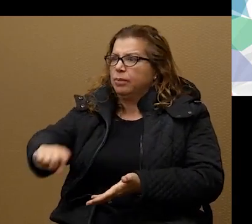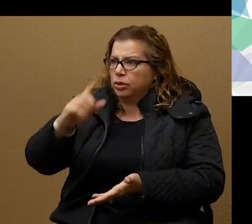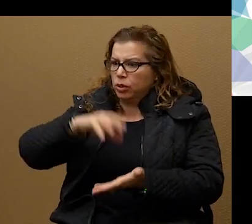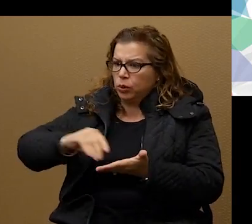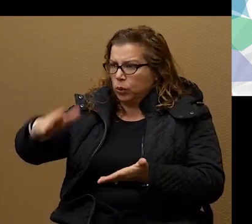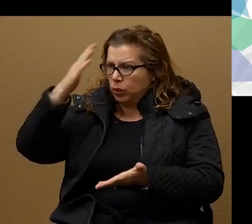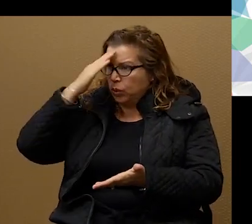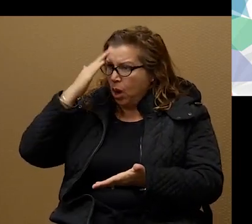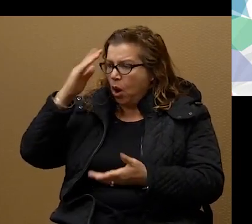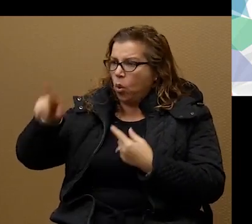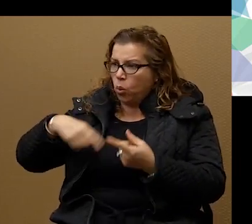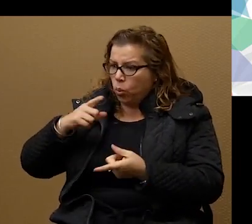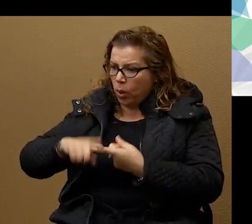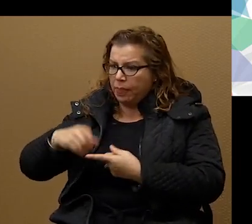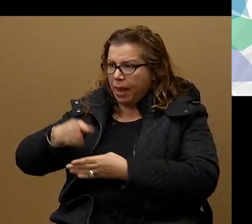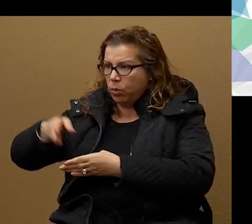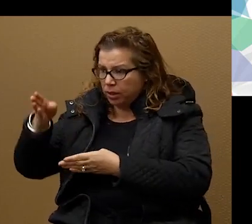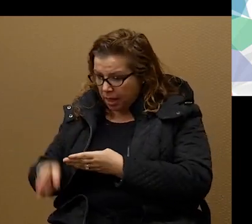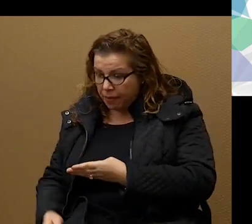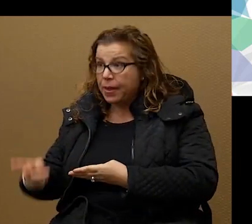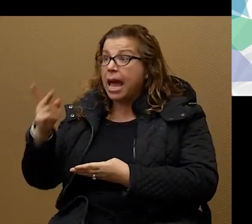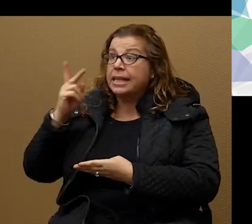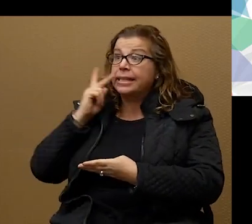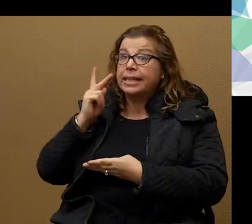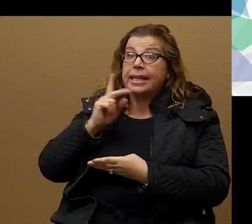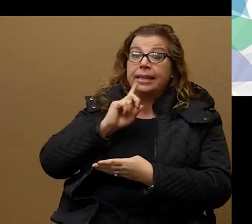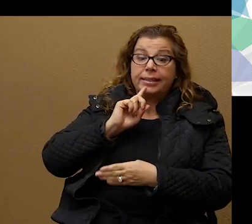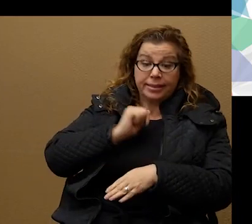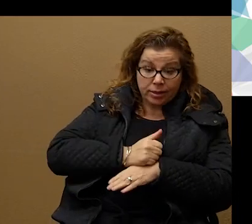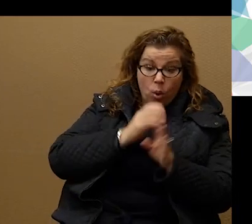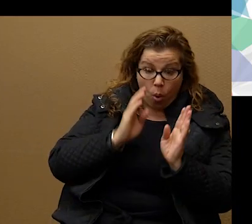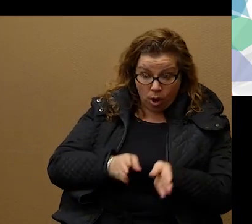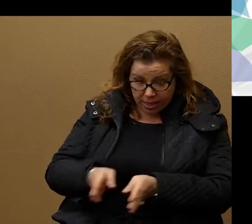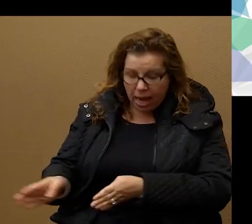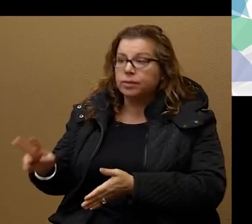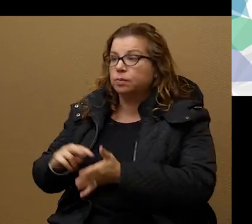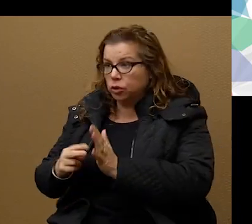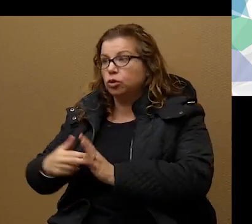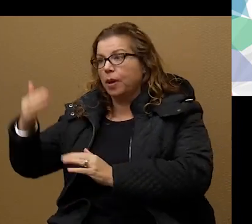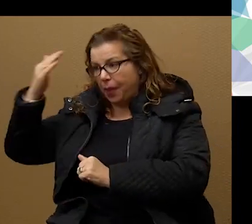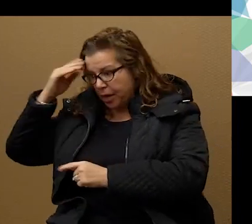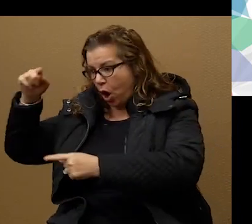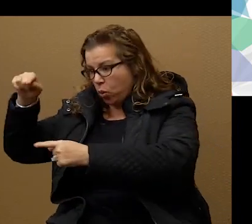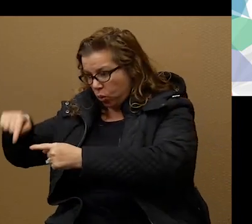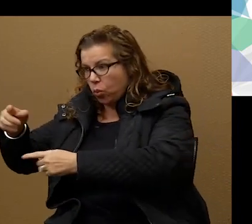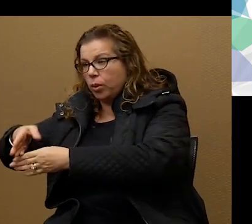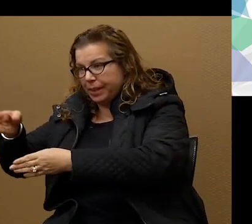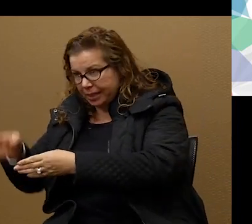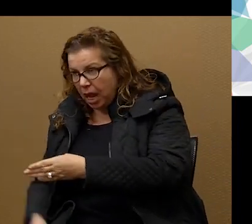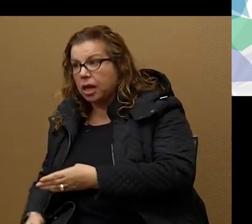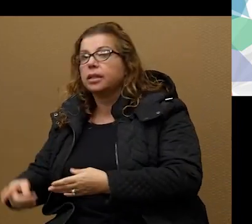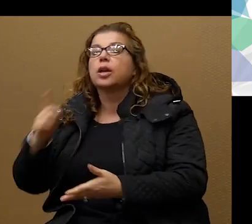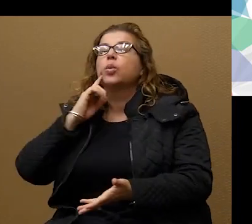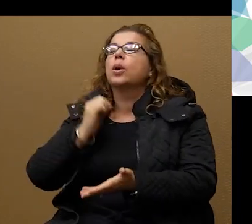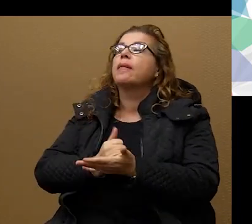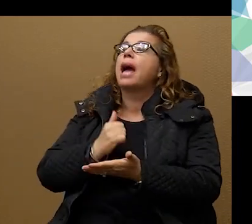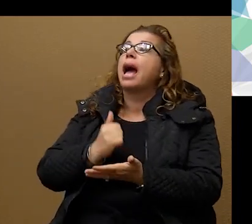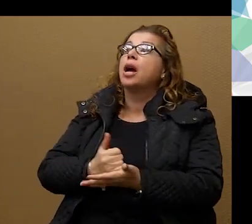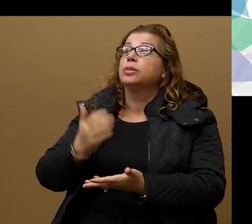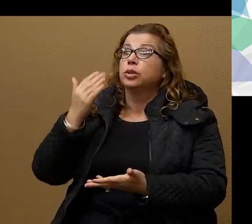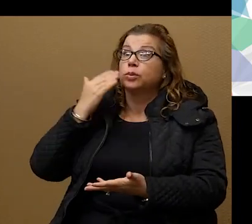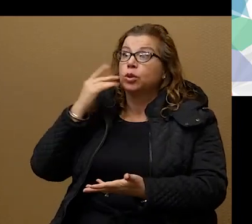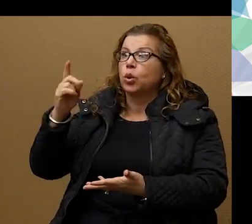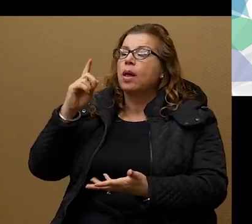It helps scene organization. It limits the distractibility if they know they can do these 3